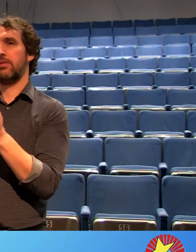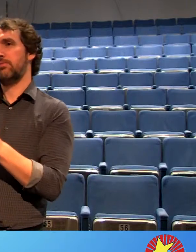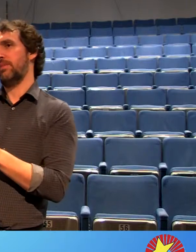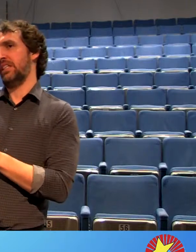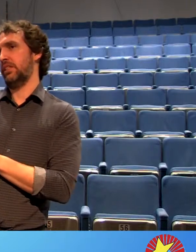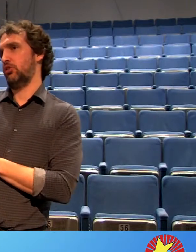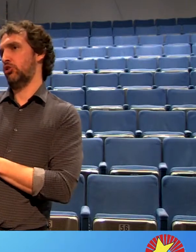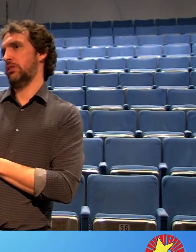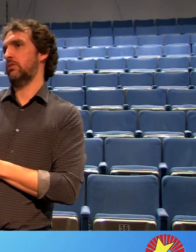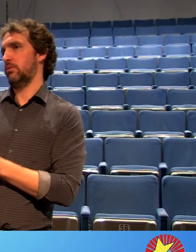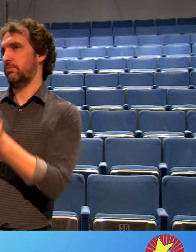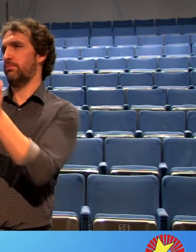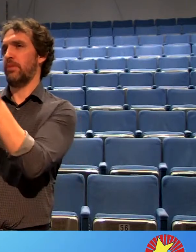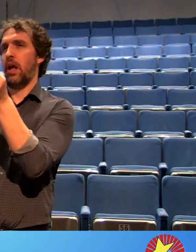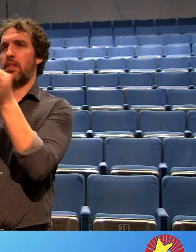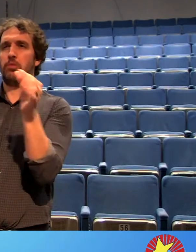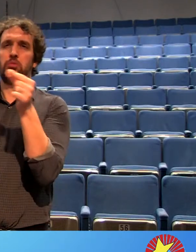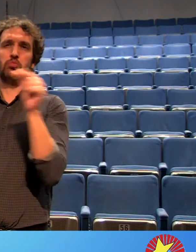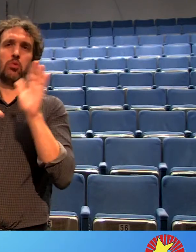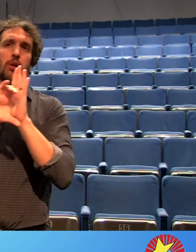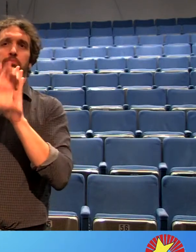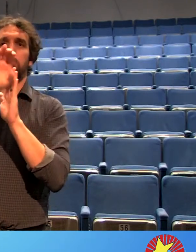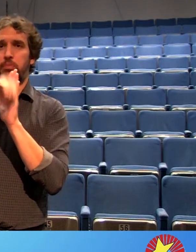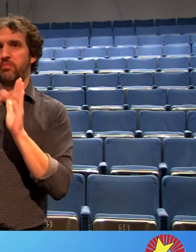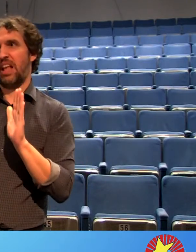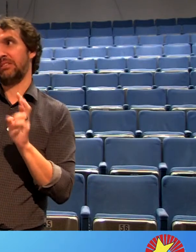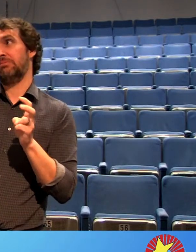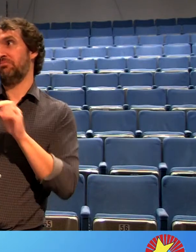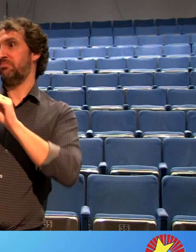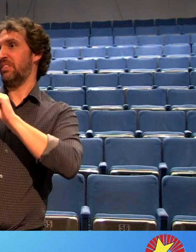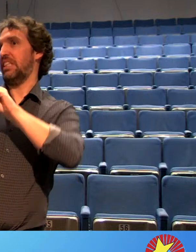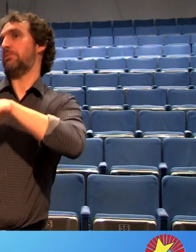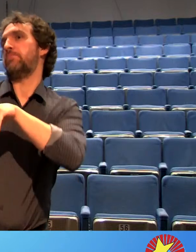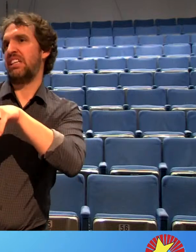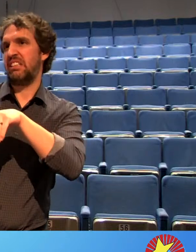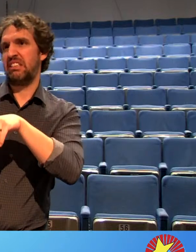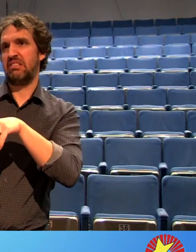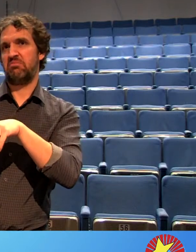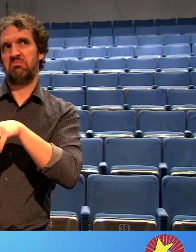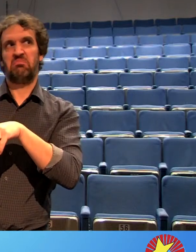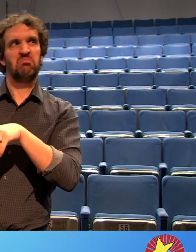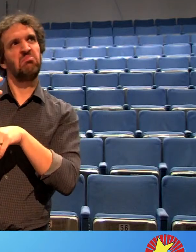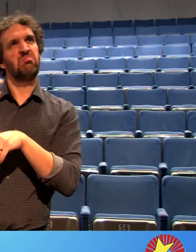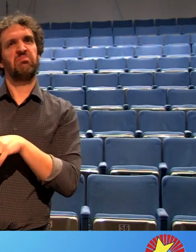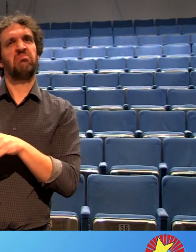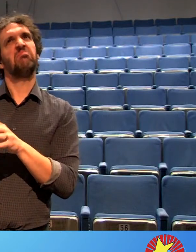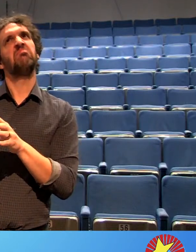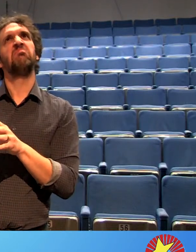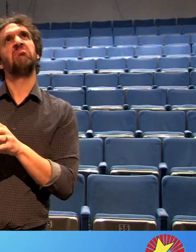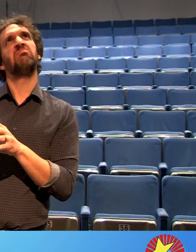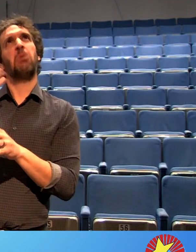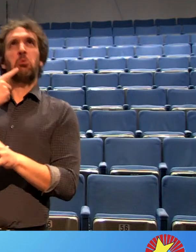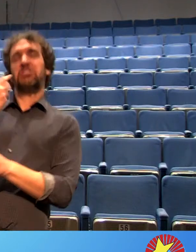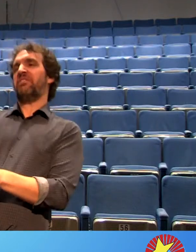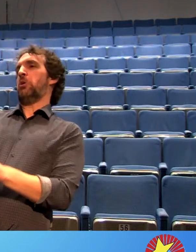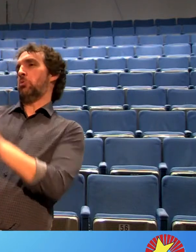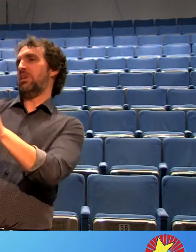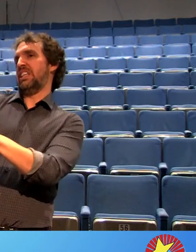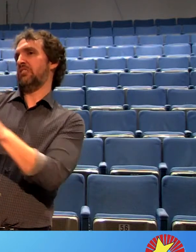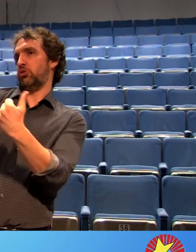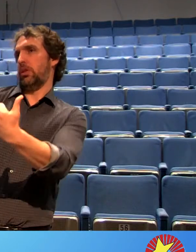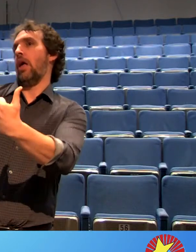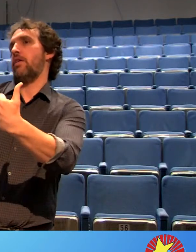One last piece, our bilingual grammar curriculum. This was implemented, I would